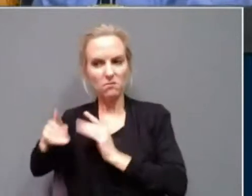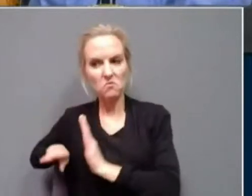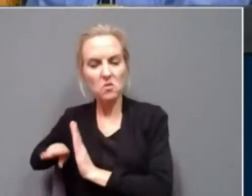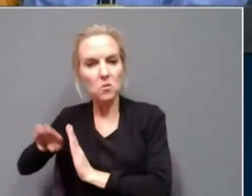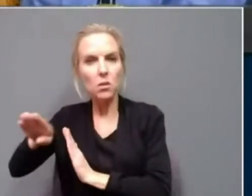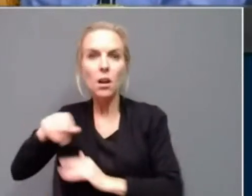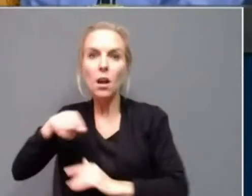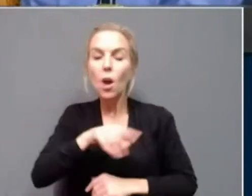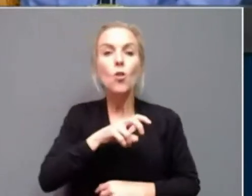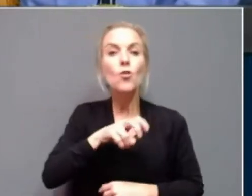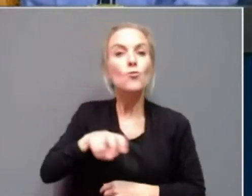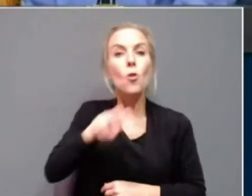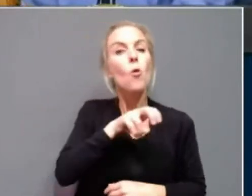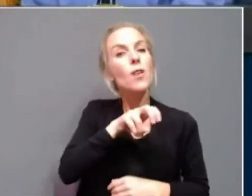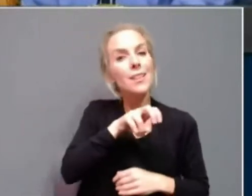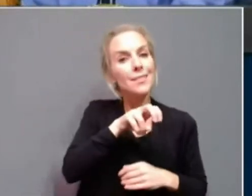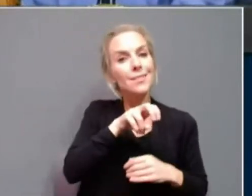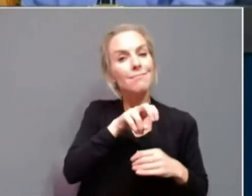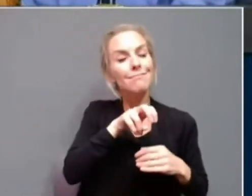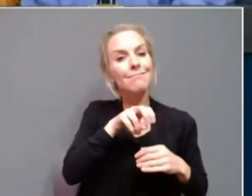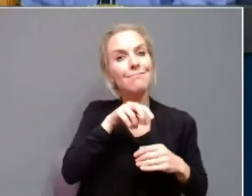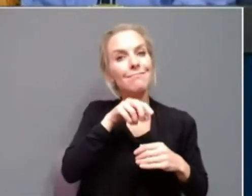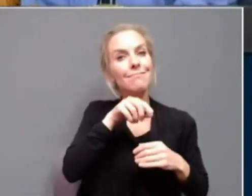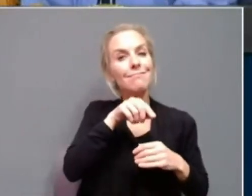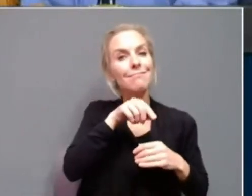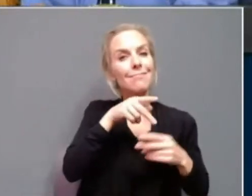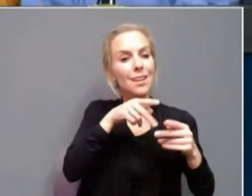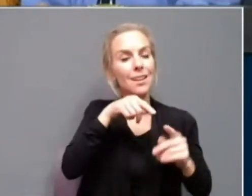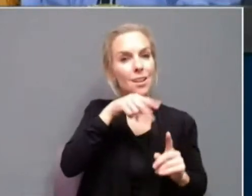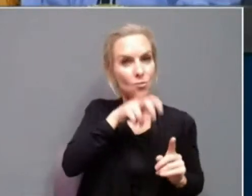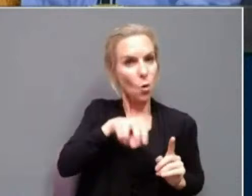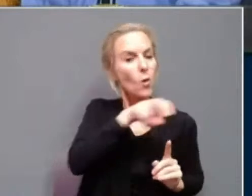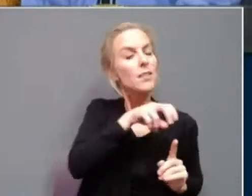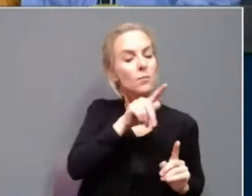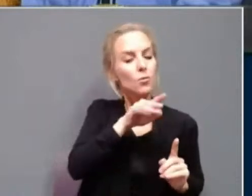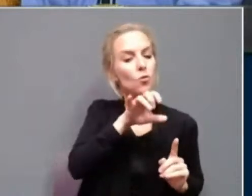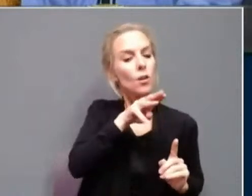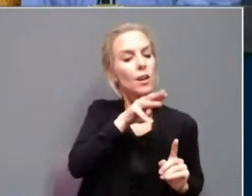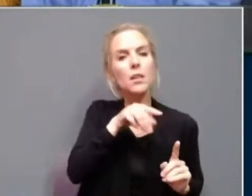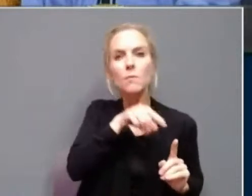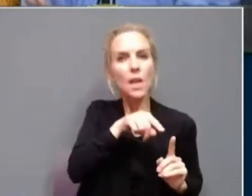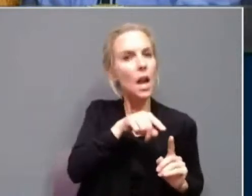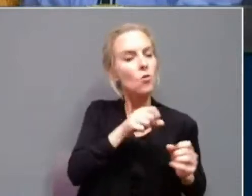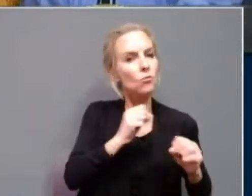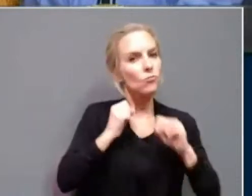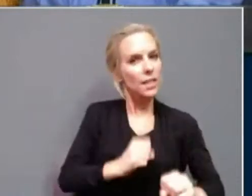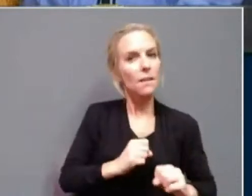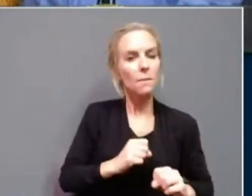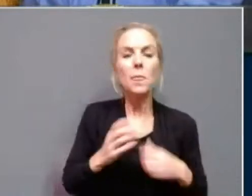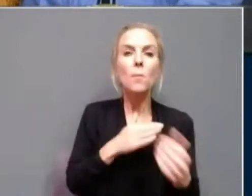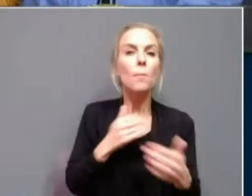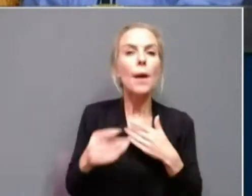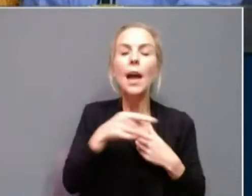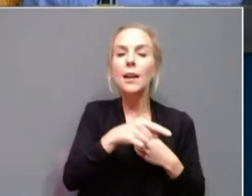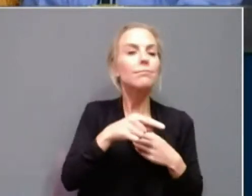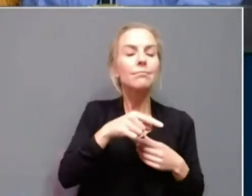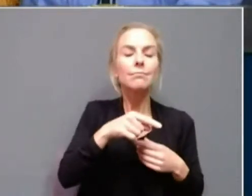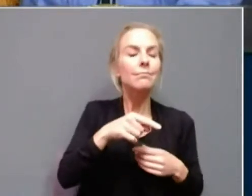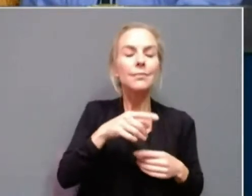sector remained resilient. Despite the challenges posed by COVID-19, visitor trips to the Commonwealth